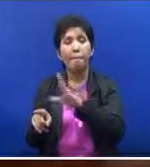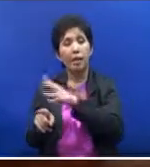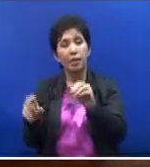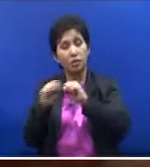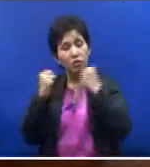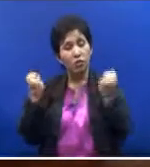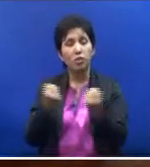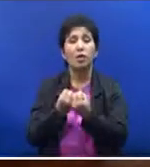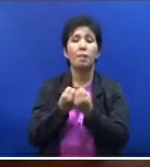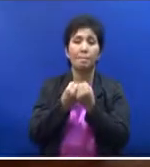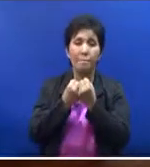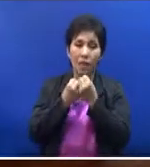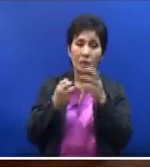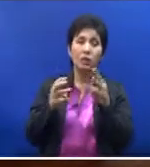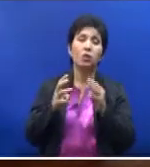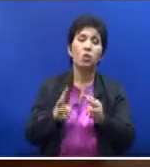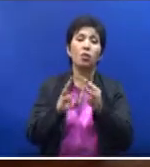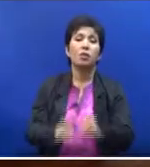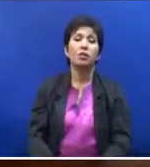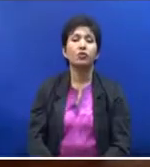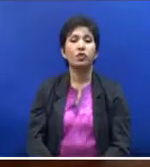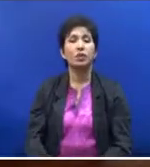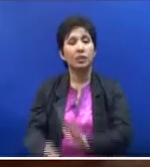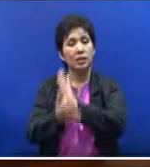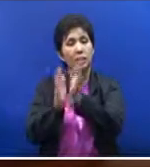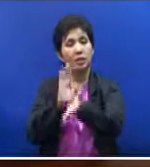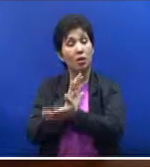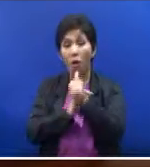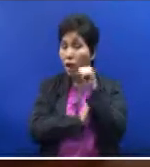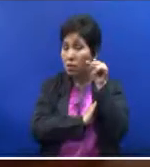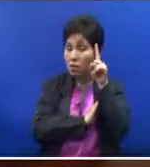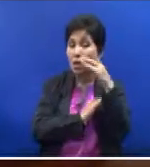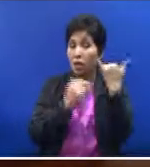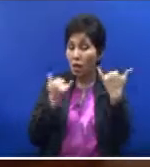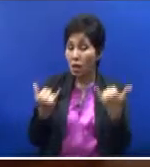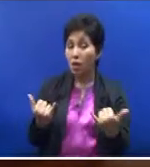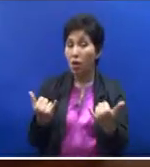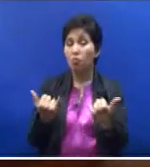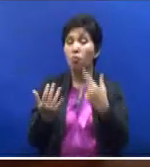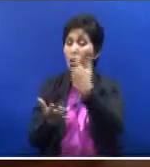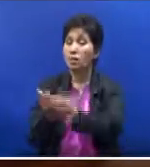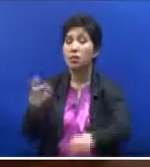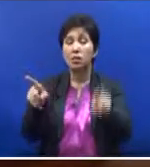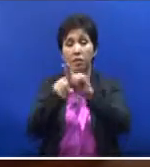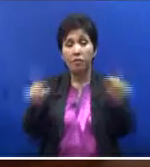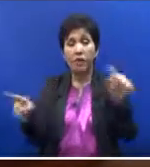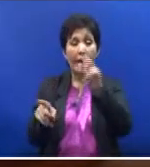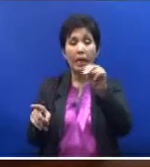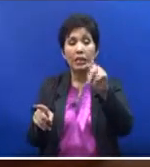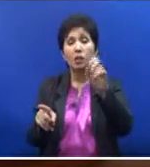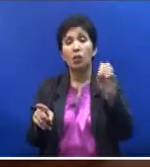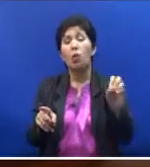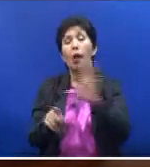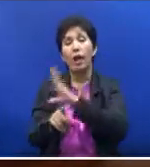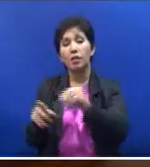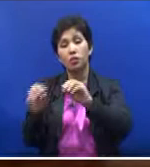and also sociological methods. Okay, do you think you understand now? What's the difference between anthropological and